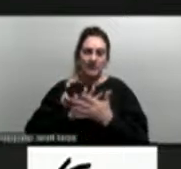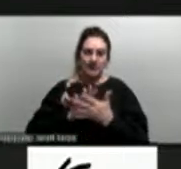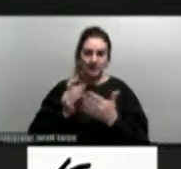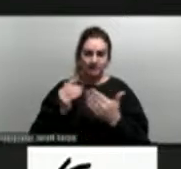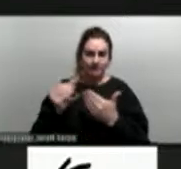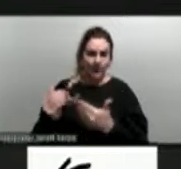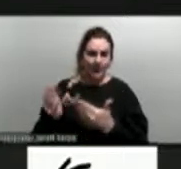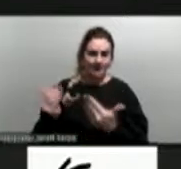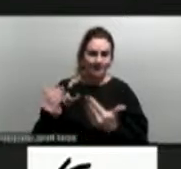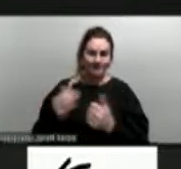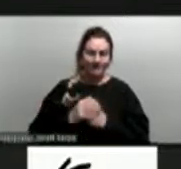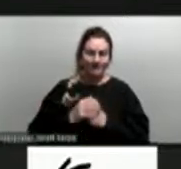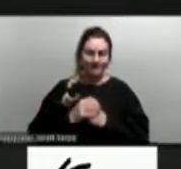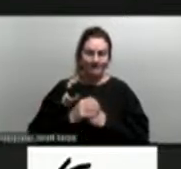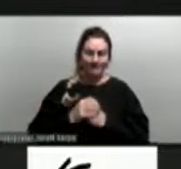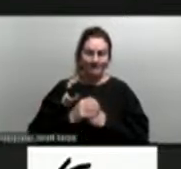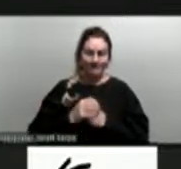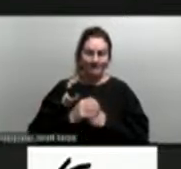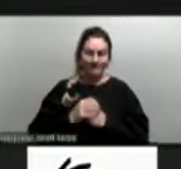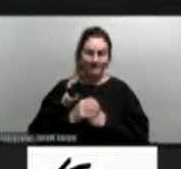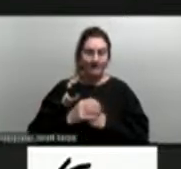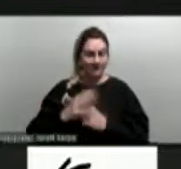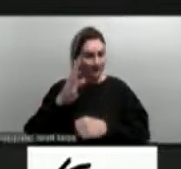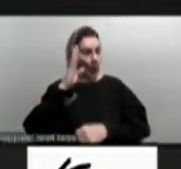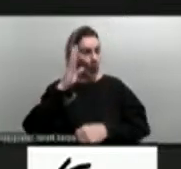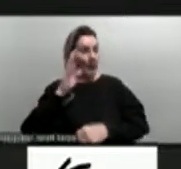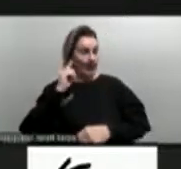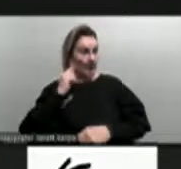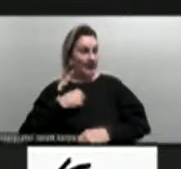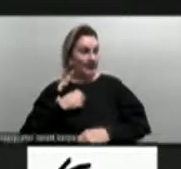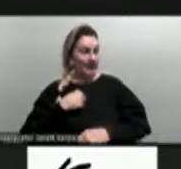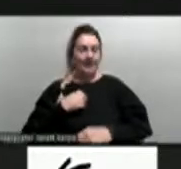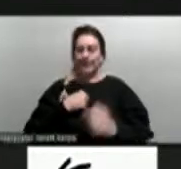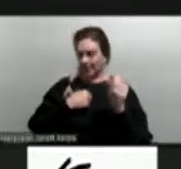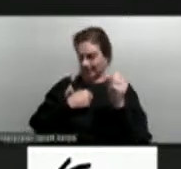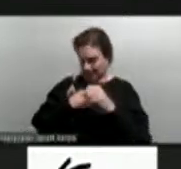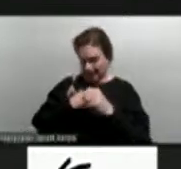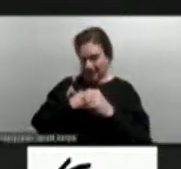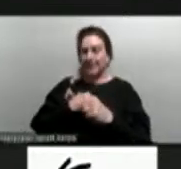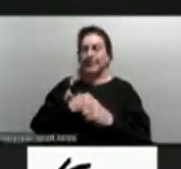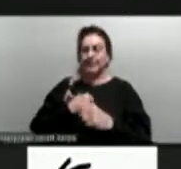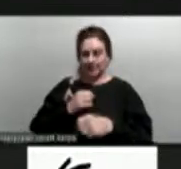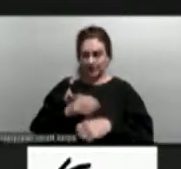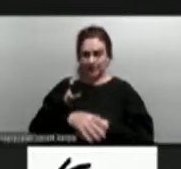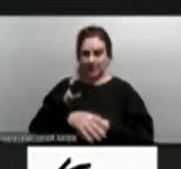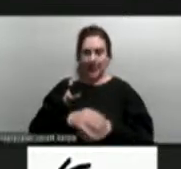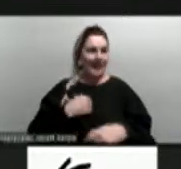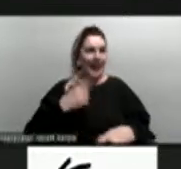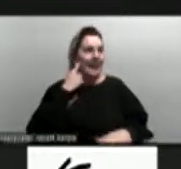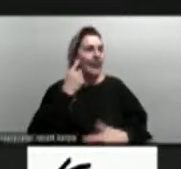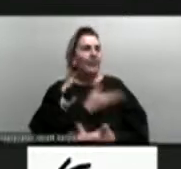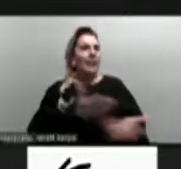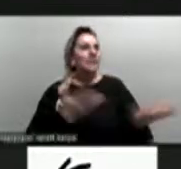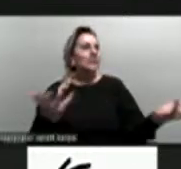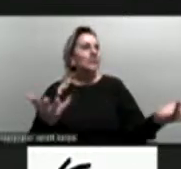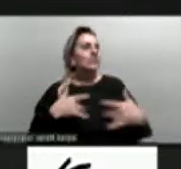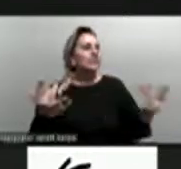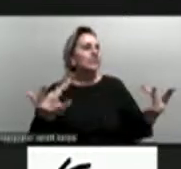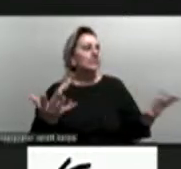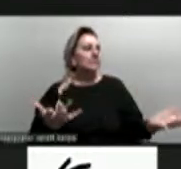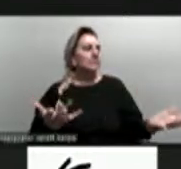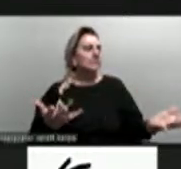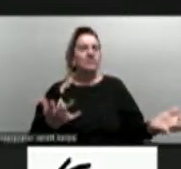online. Hello, can you hear me? Yes, Constance, we can hear you. I can't hear them.